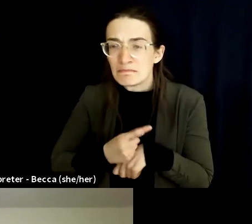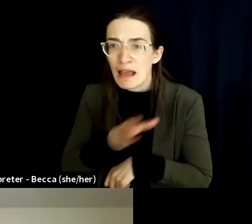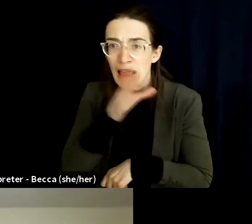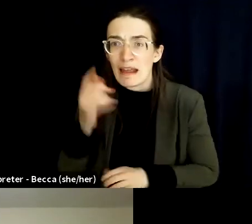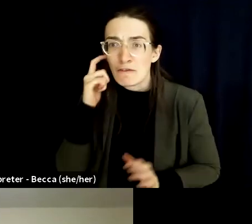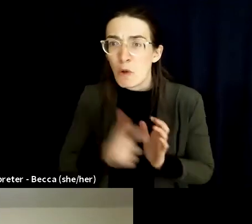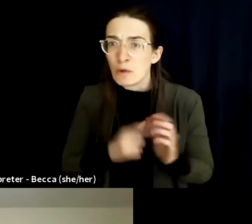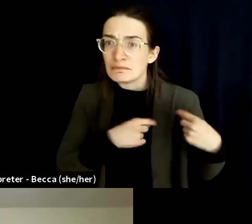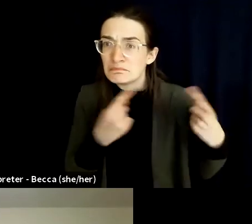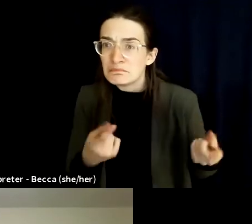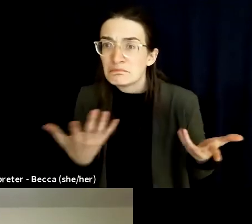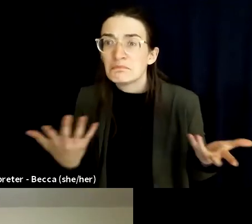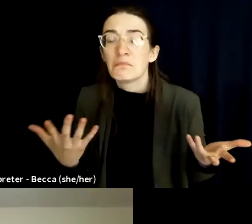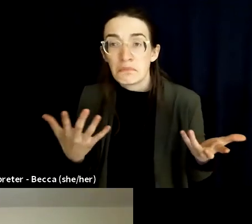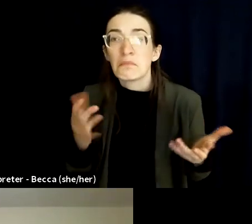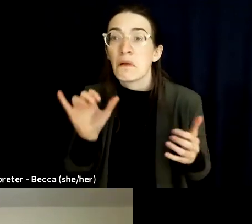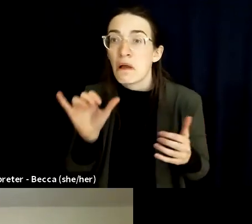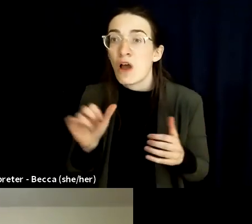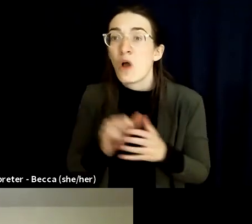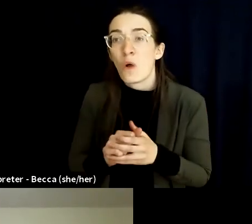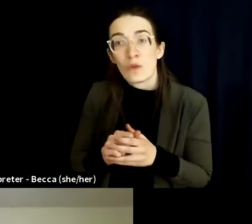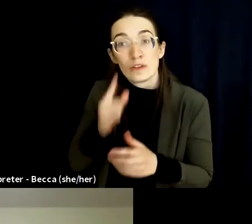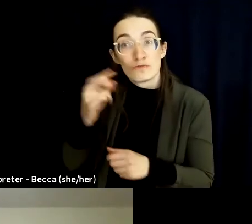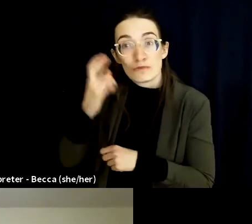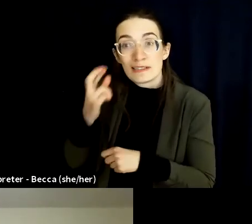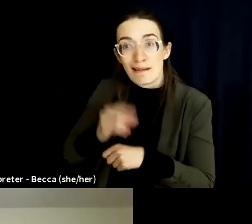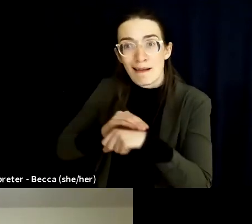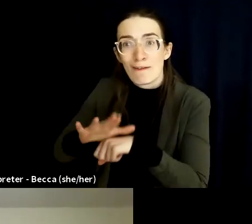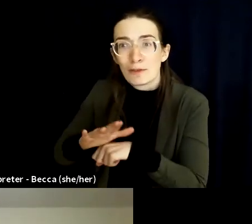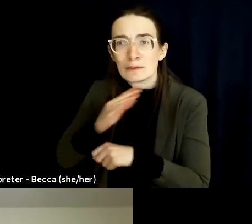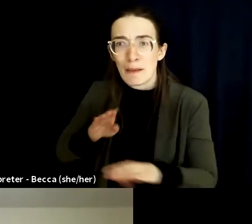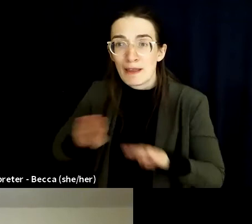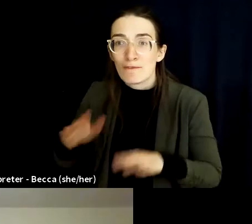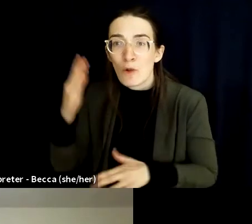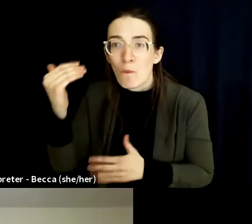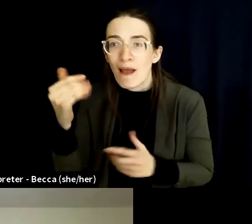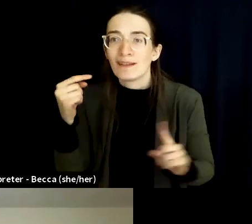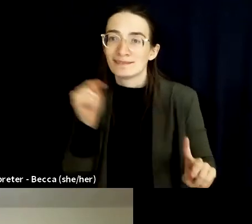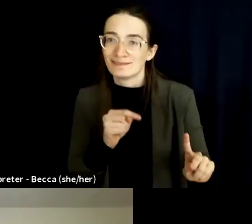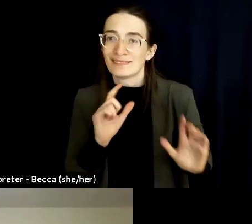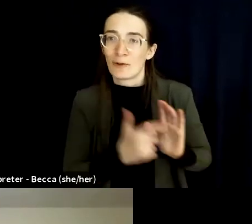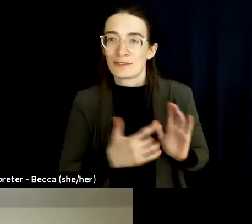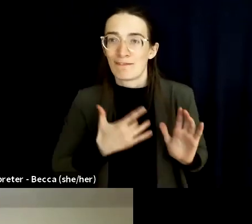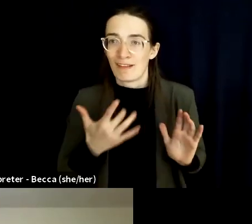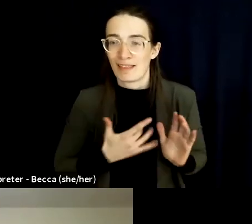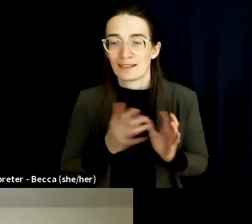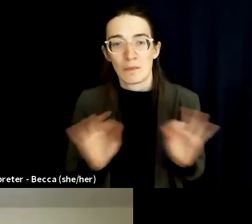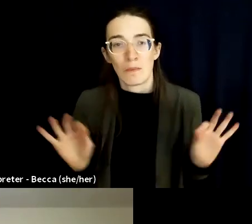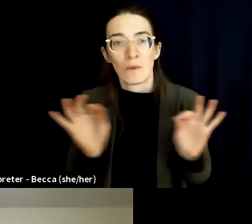it, or this is why I'm acting this way, whatever. In the professional, I wrote like boundaries, communicate my